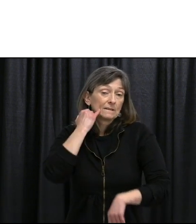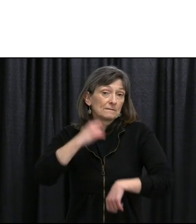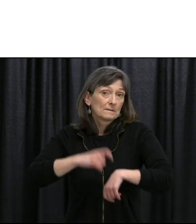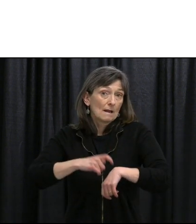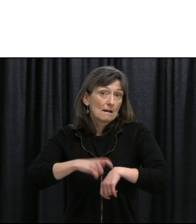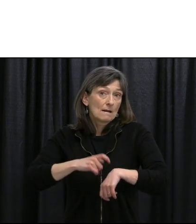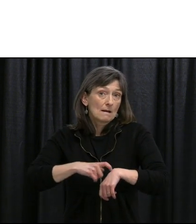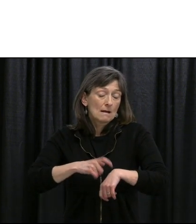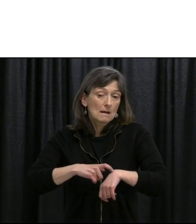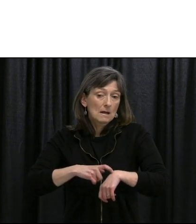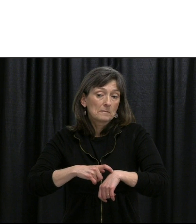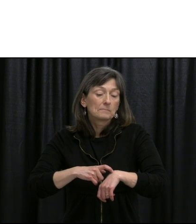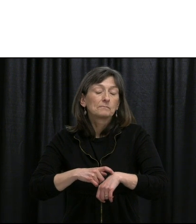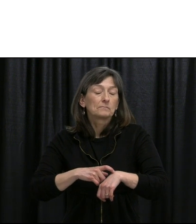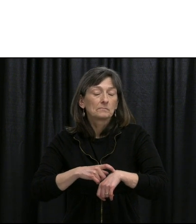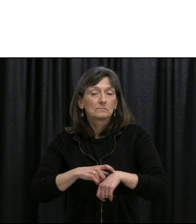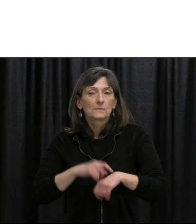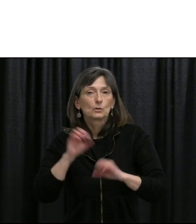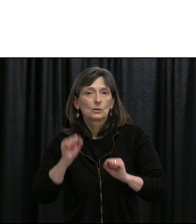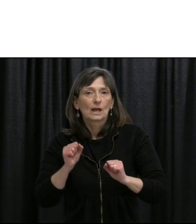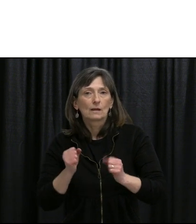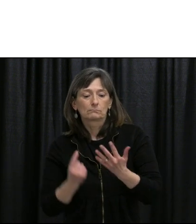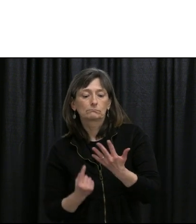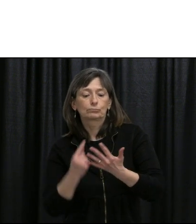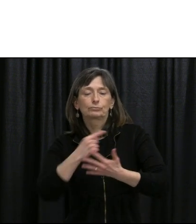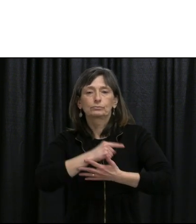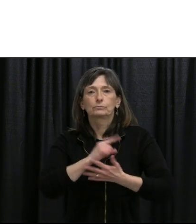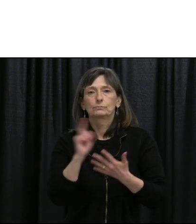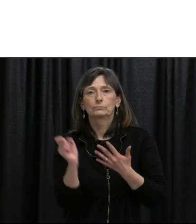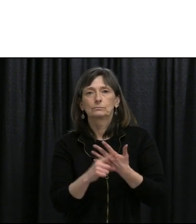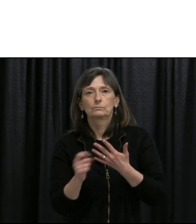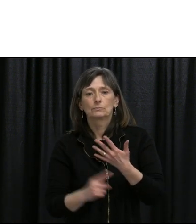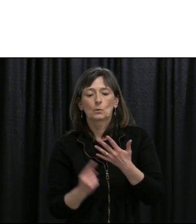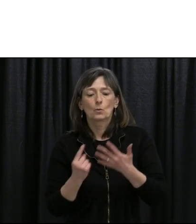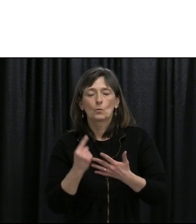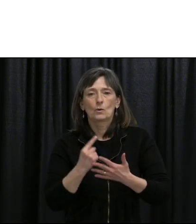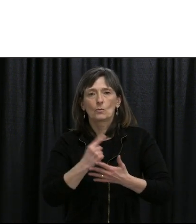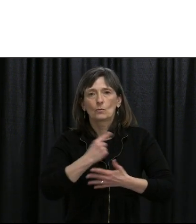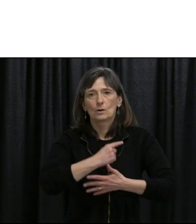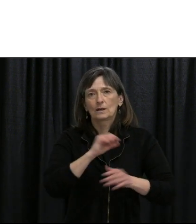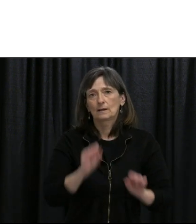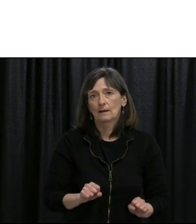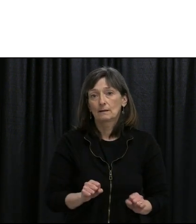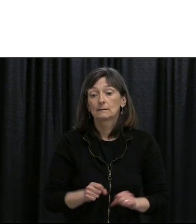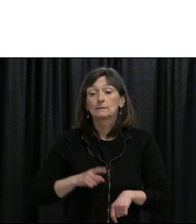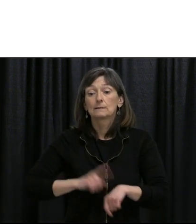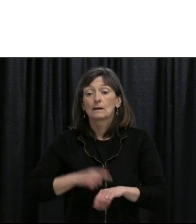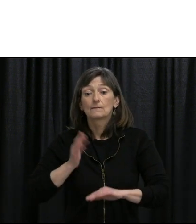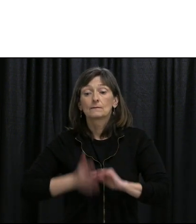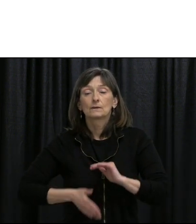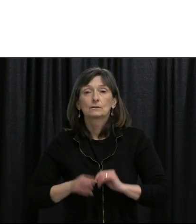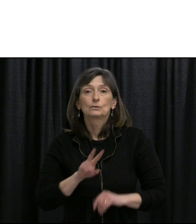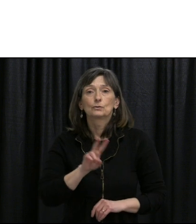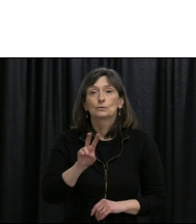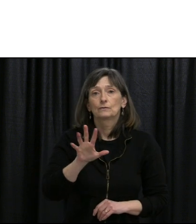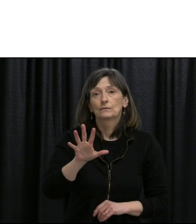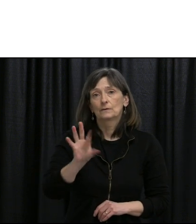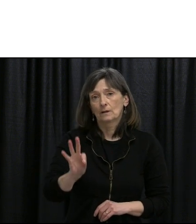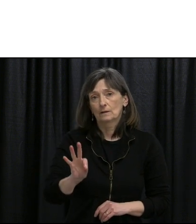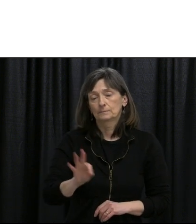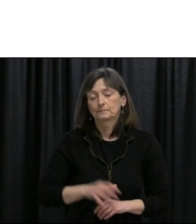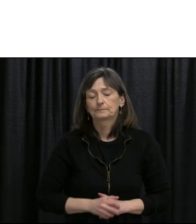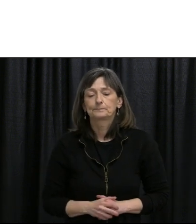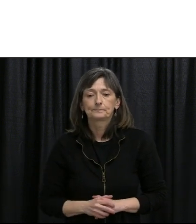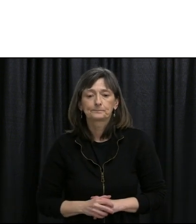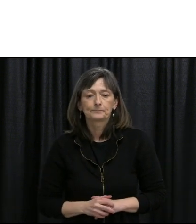will be an opportunity for single questions. This call will end at 2:59 p.m., and further questions can be emailed. Our